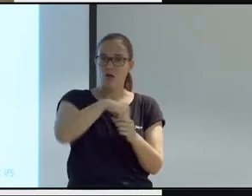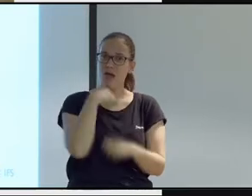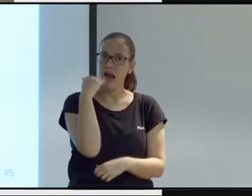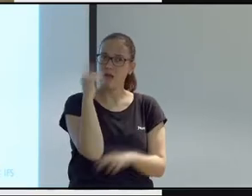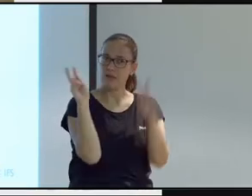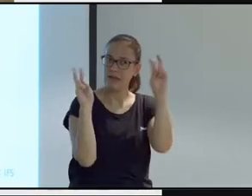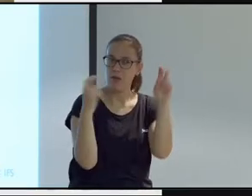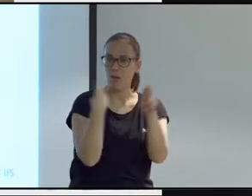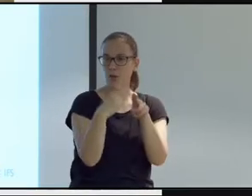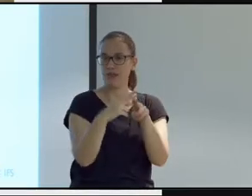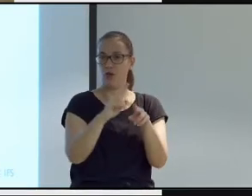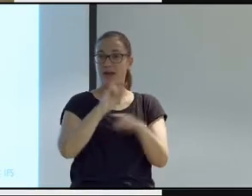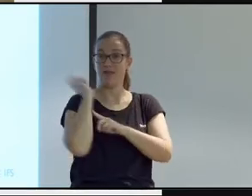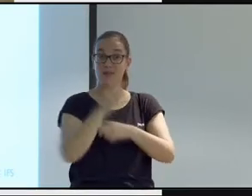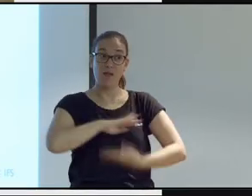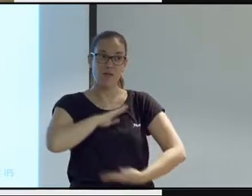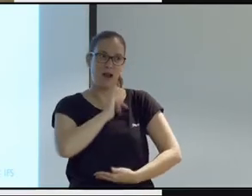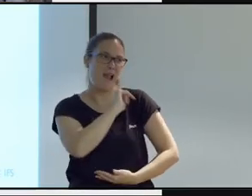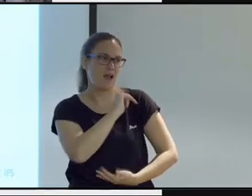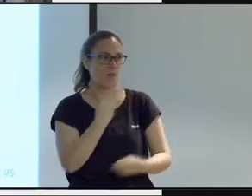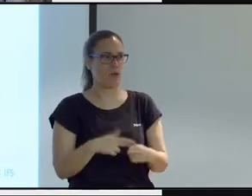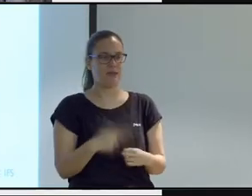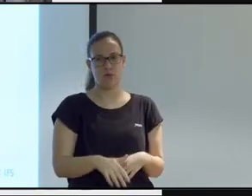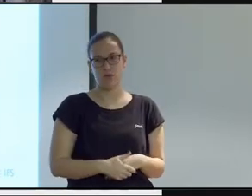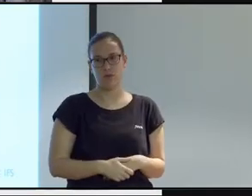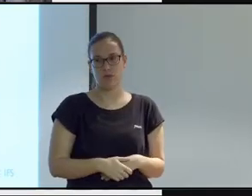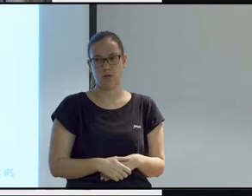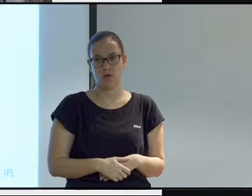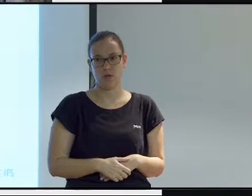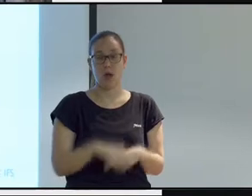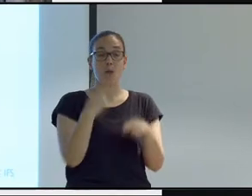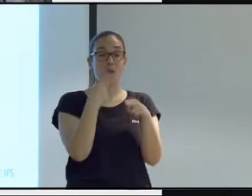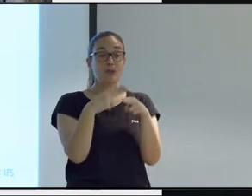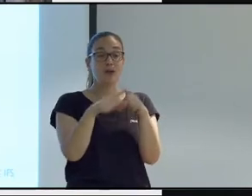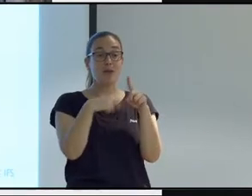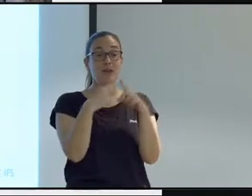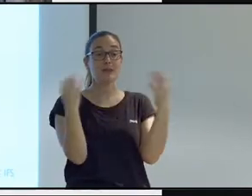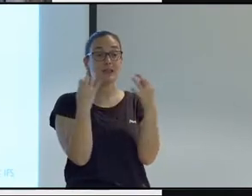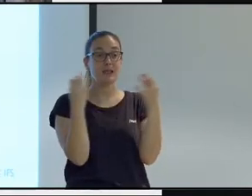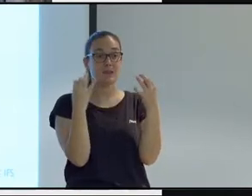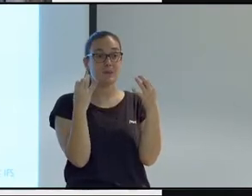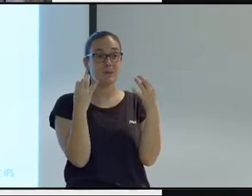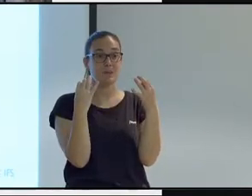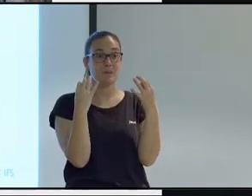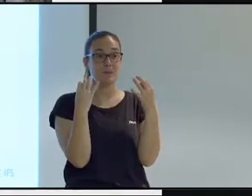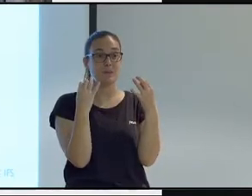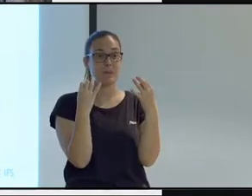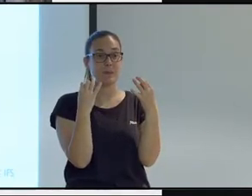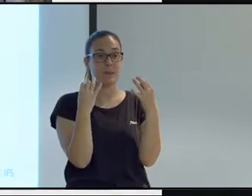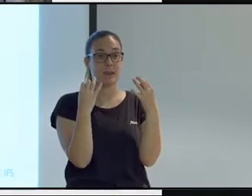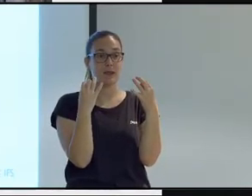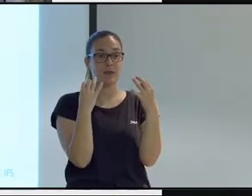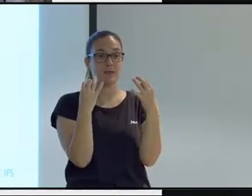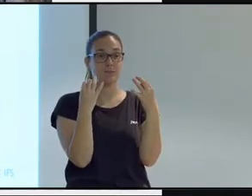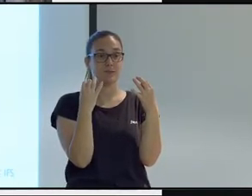do anything, and so we have to look at politics with that. And this is politics